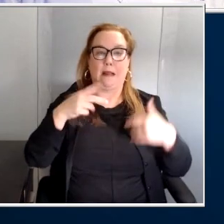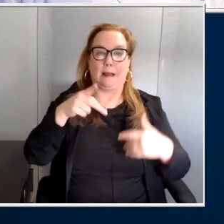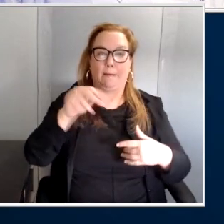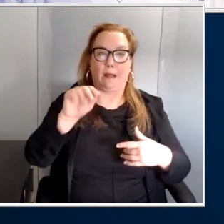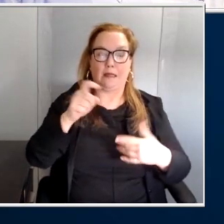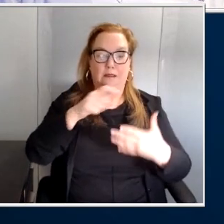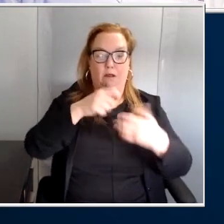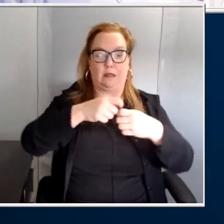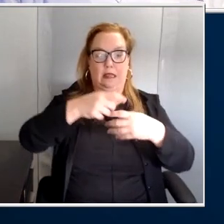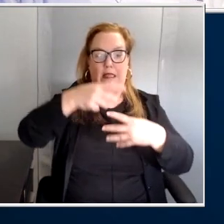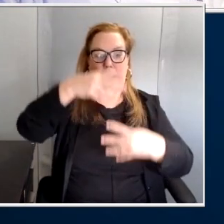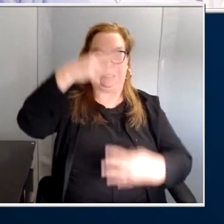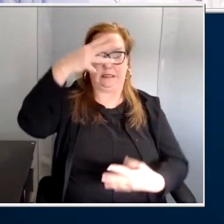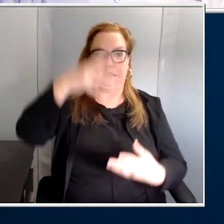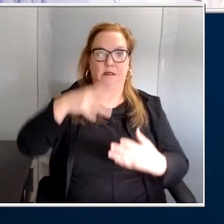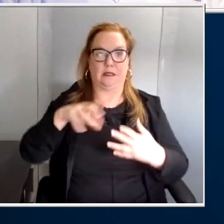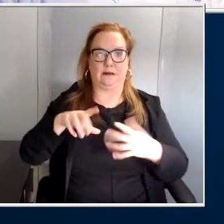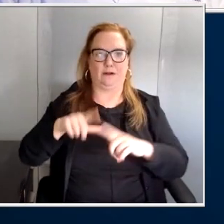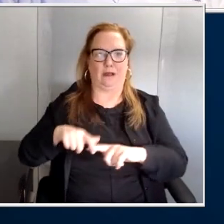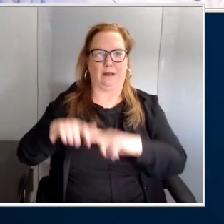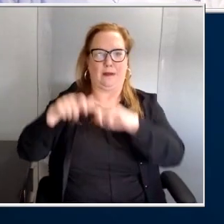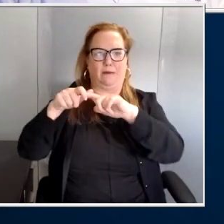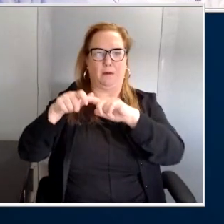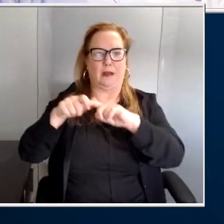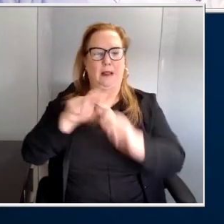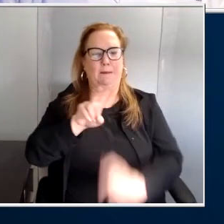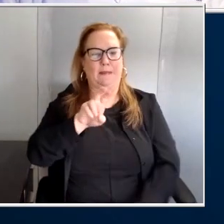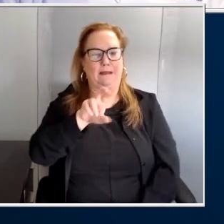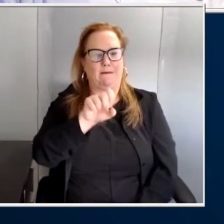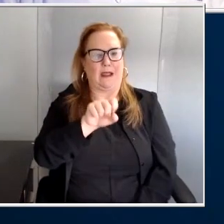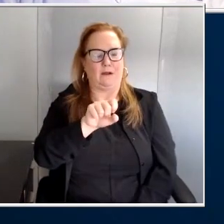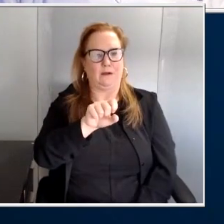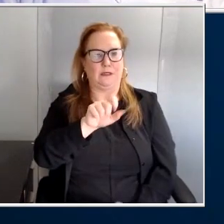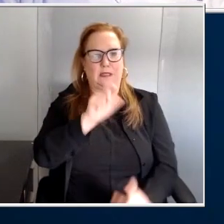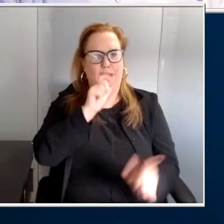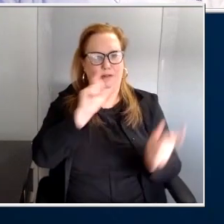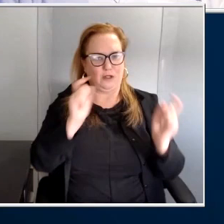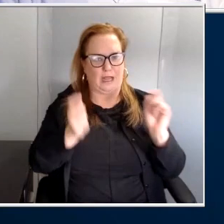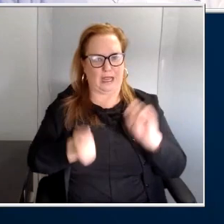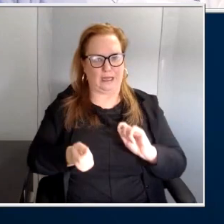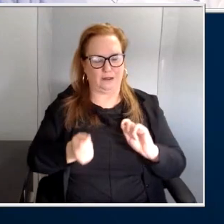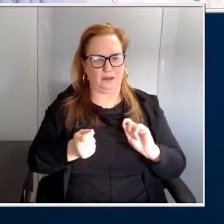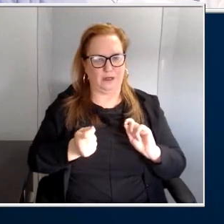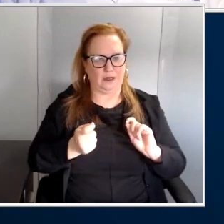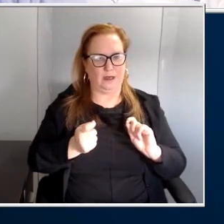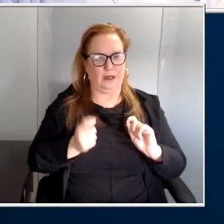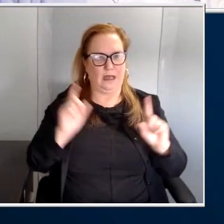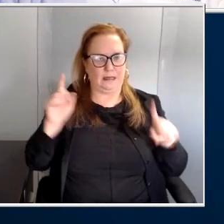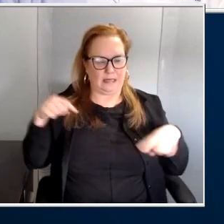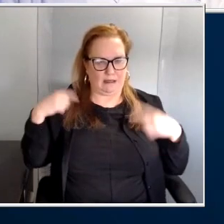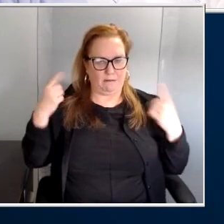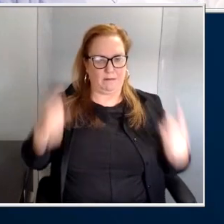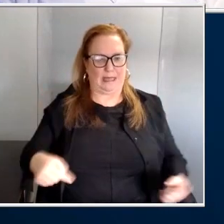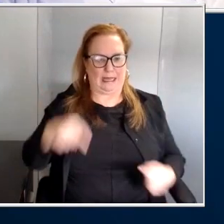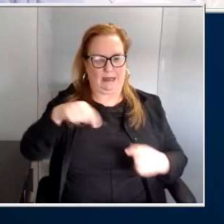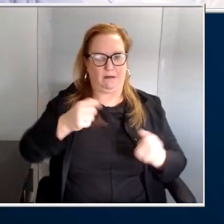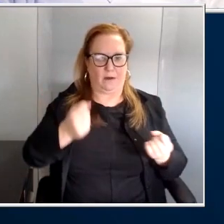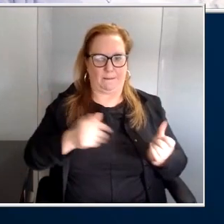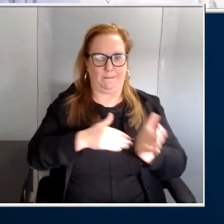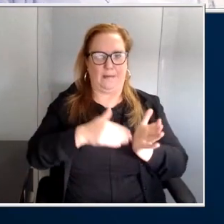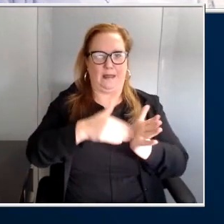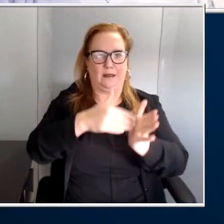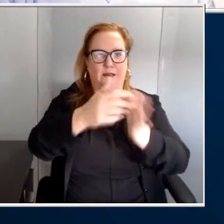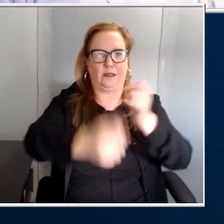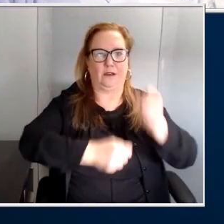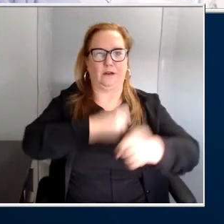a little bit of a hiatus. The viruses that really haven't changed. Now, they've been around for many, many millions of years. Media often